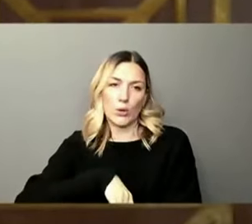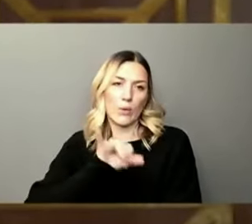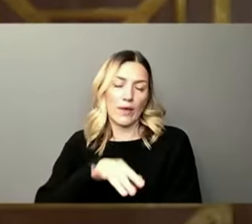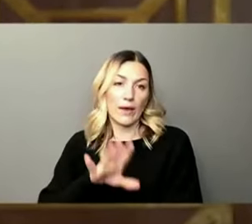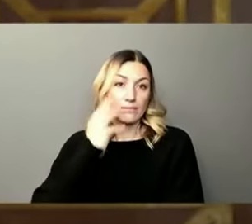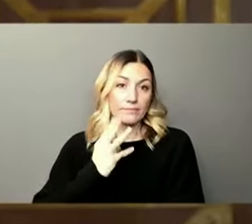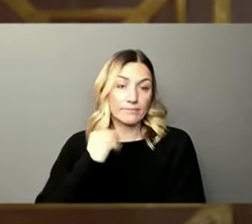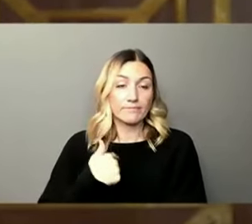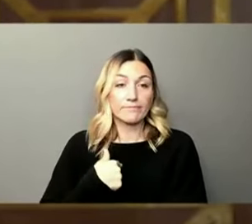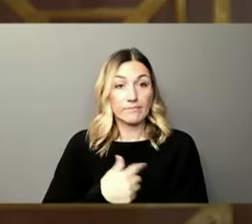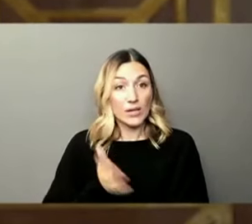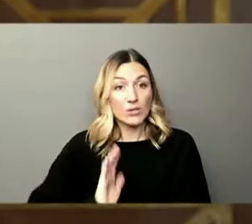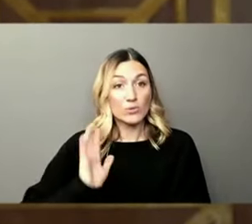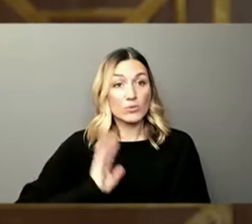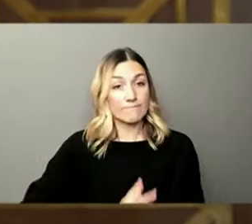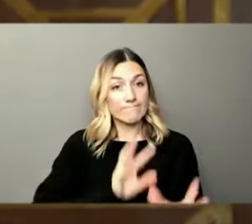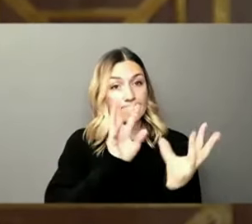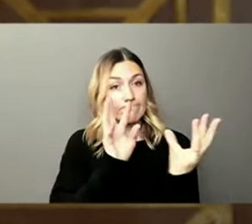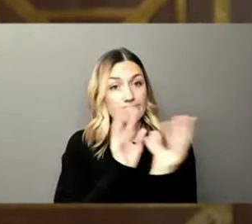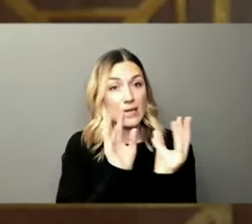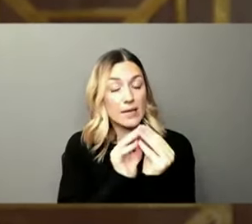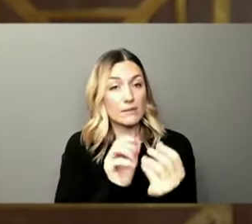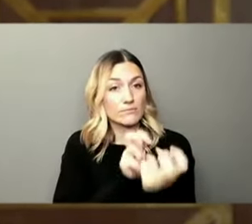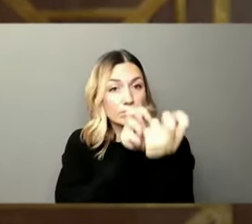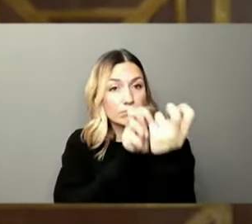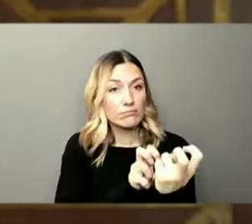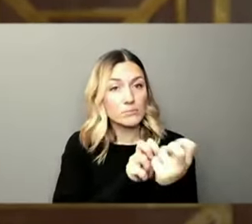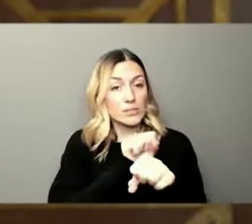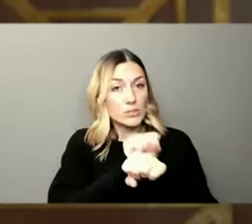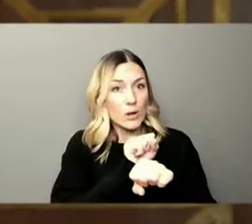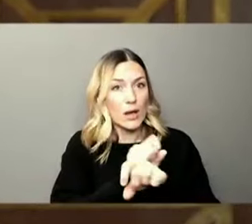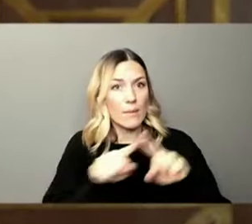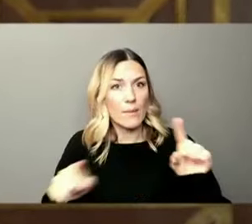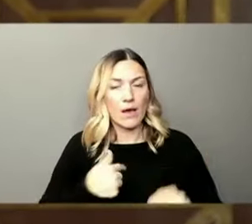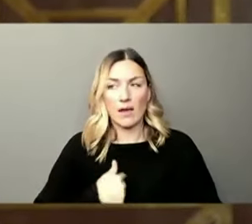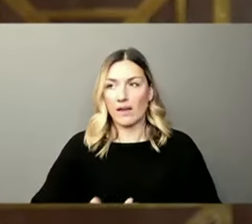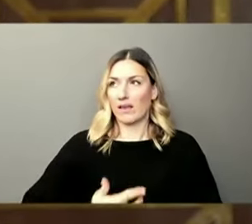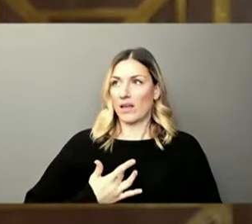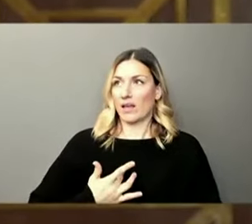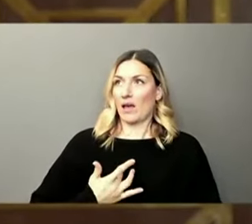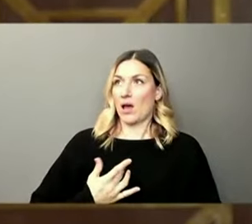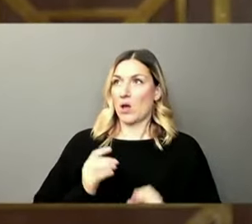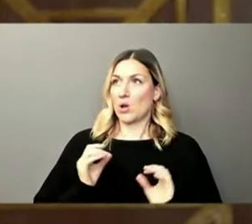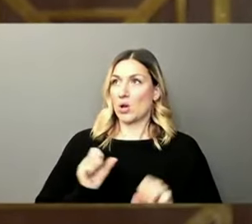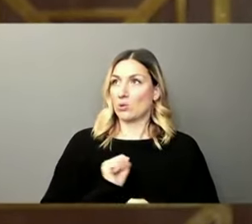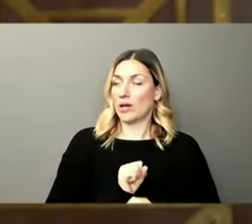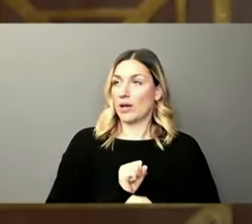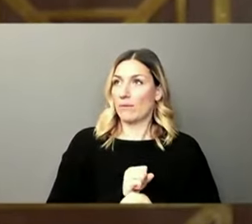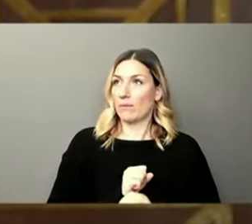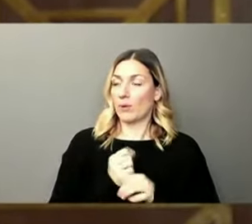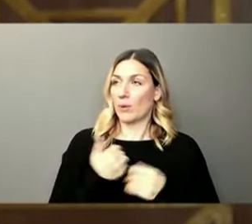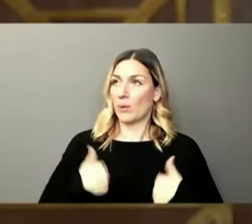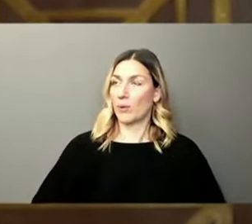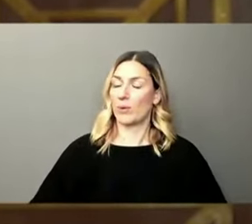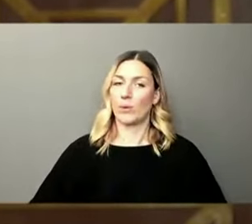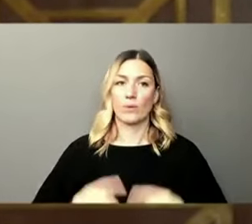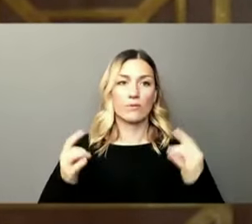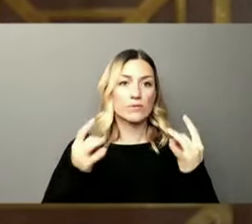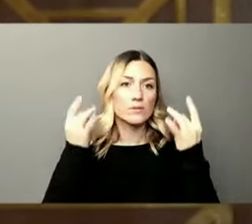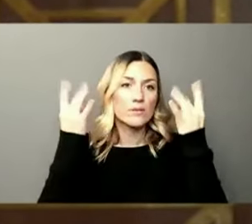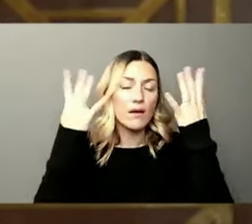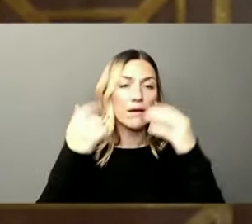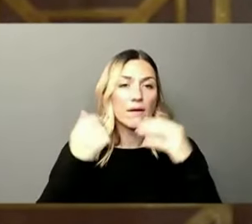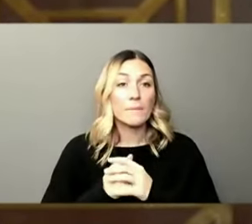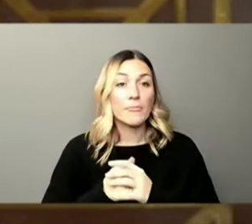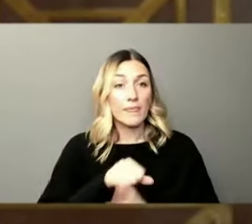meetings with employees, but there's nothing that prepares you to hear the words that you no longer have a job. I loved my position at the college. I